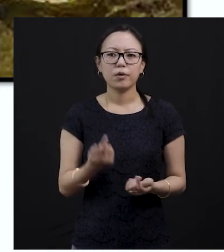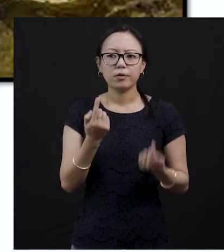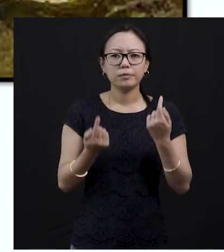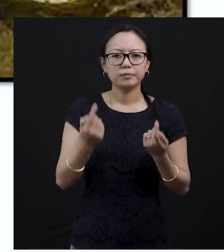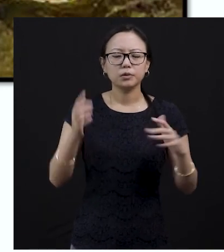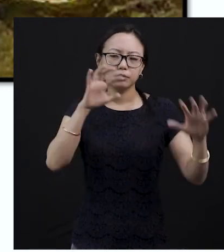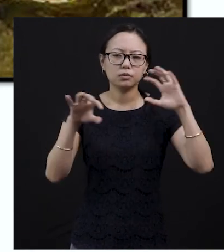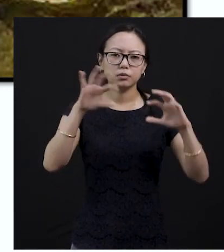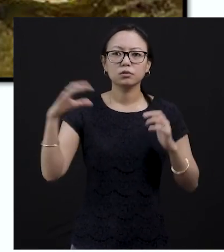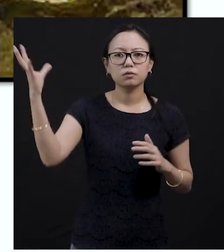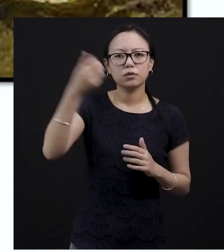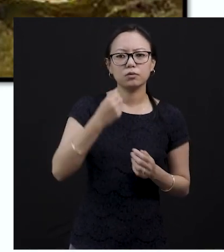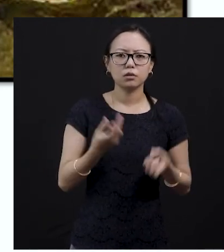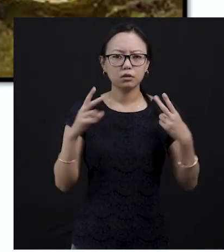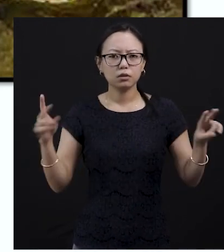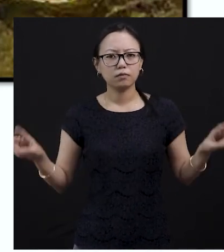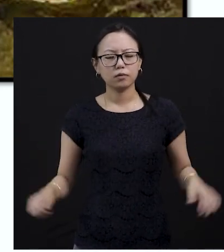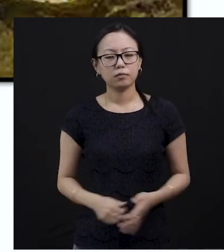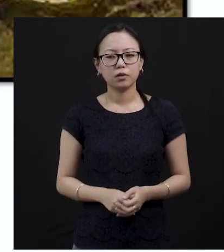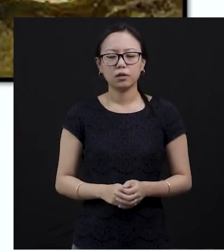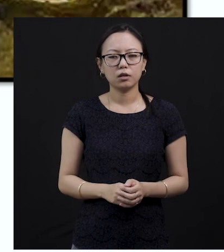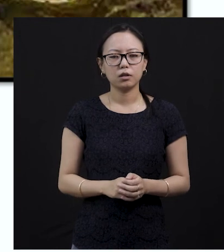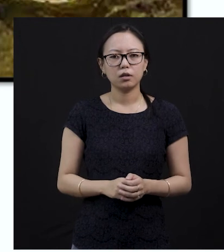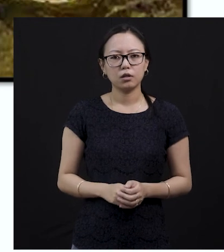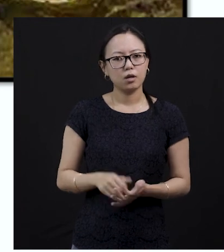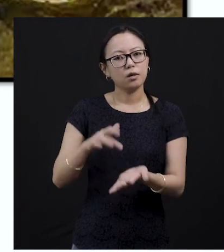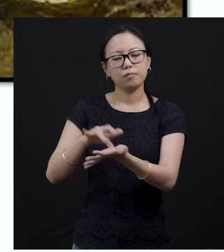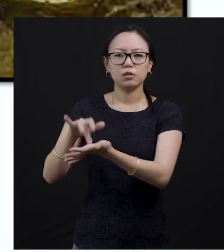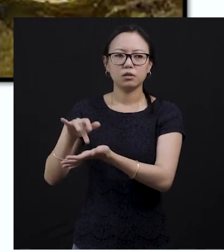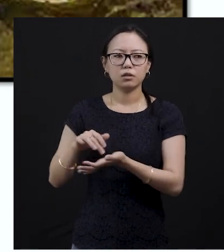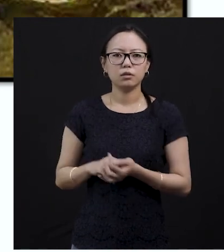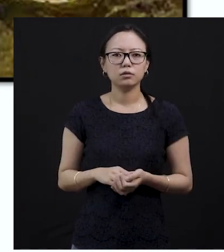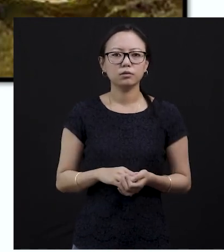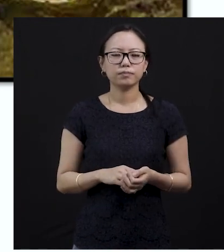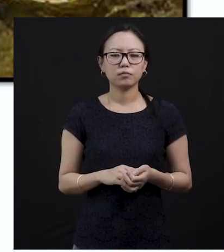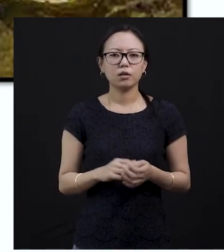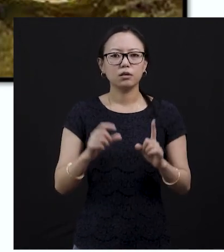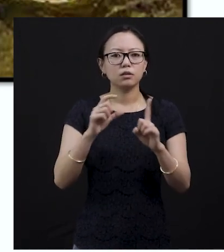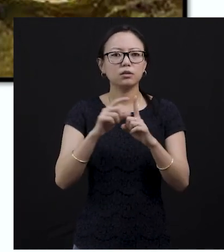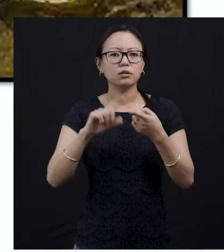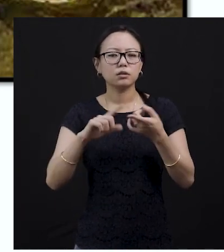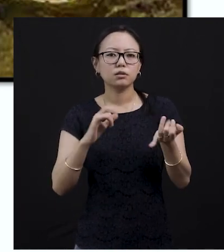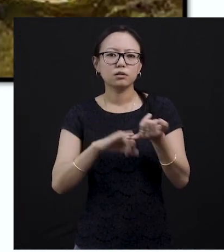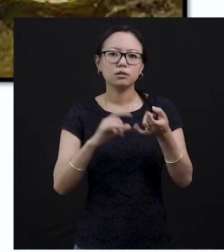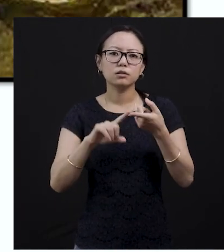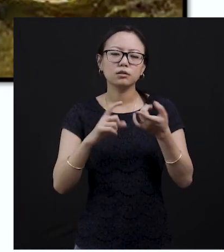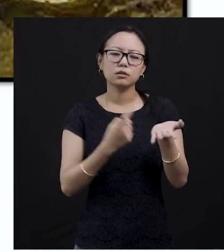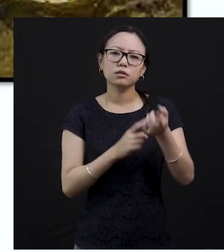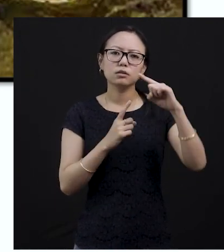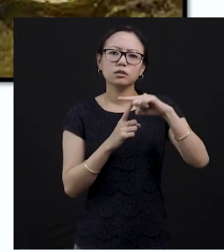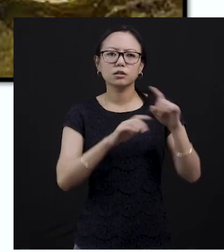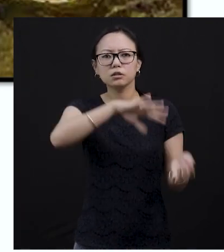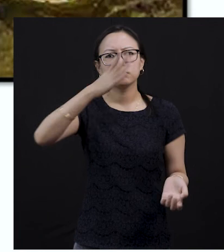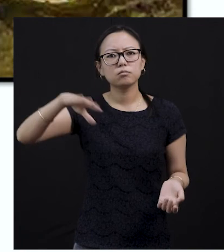in different habitats. Remember all the different types of adaptations in deserts and in mountains, how they can live, survive in